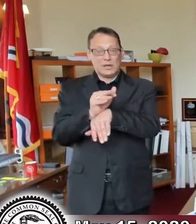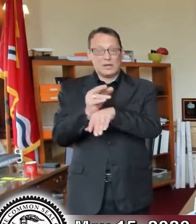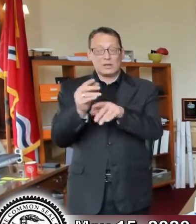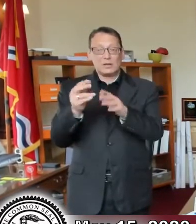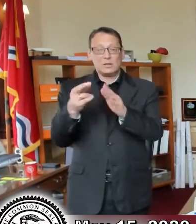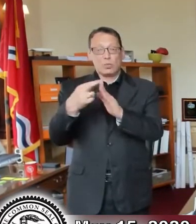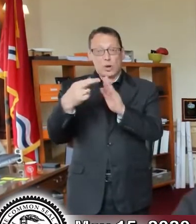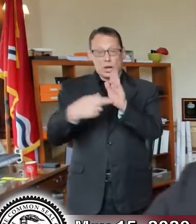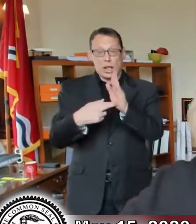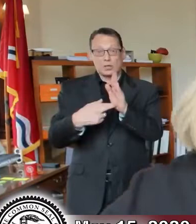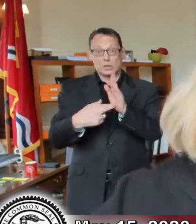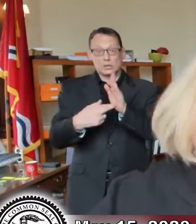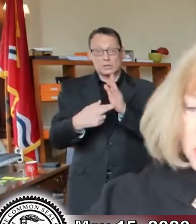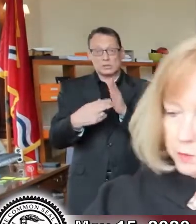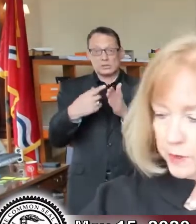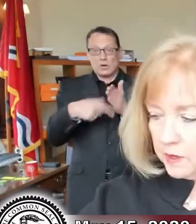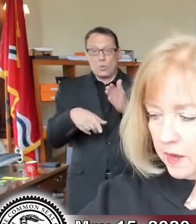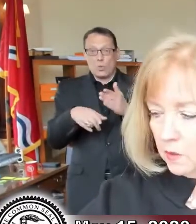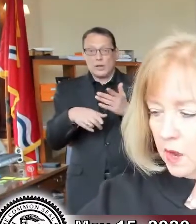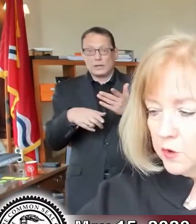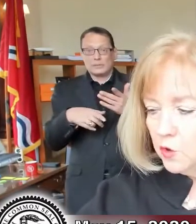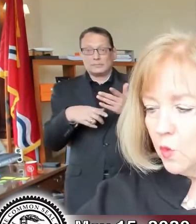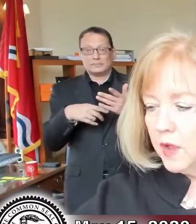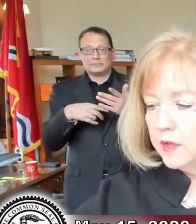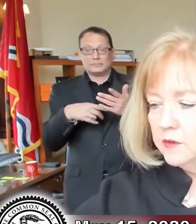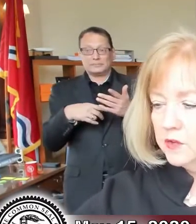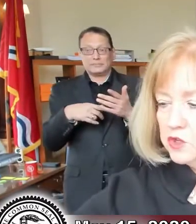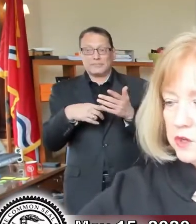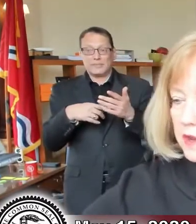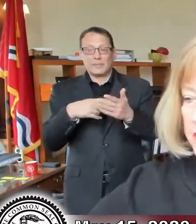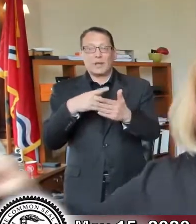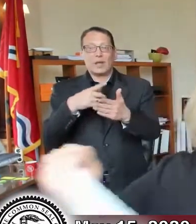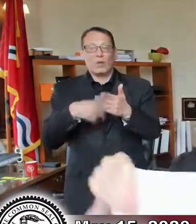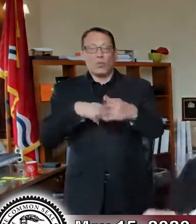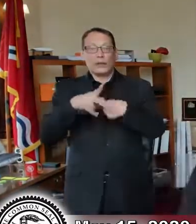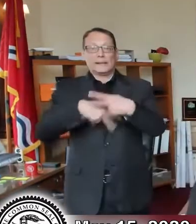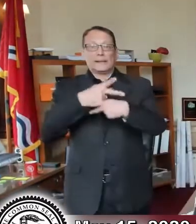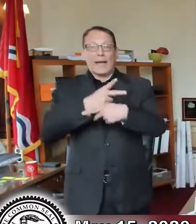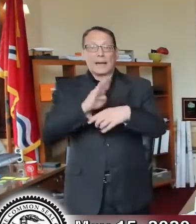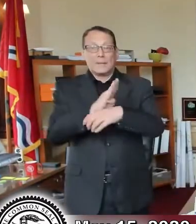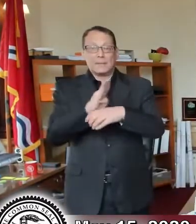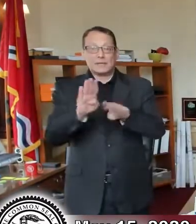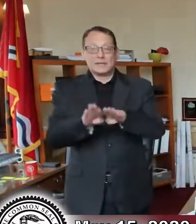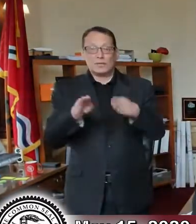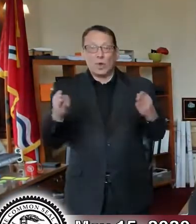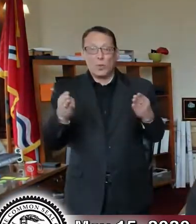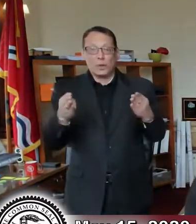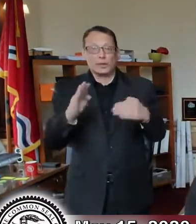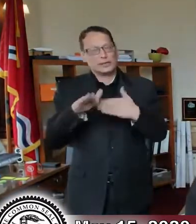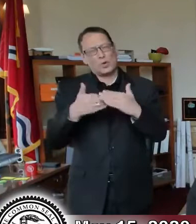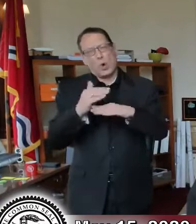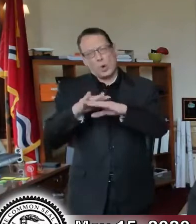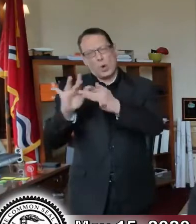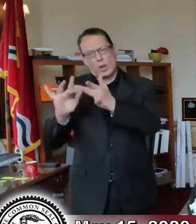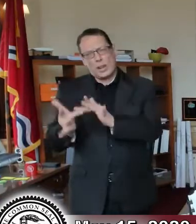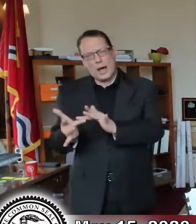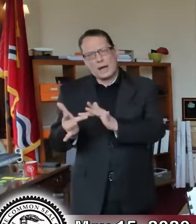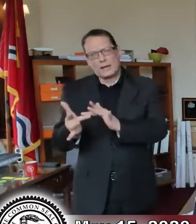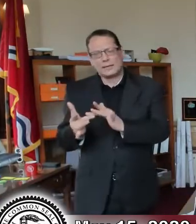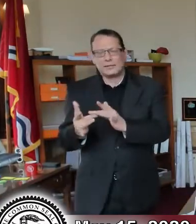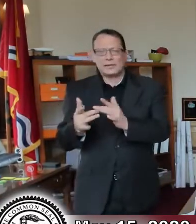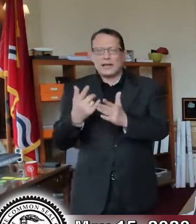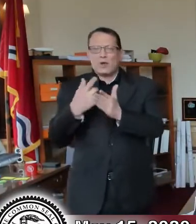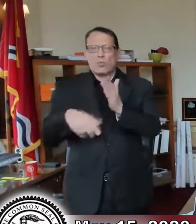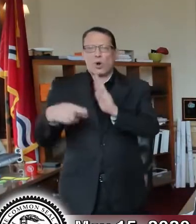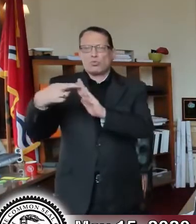regulations for what business can open and under what condition. I think I showed you this. This is all online. This happens to just be